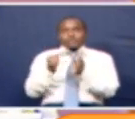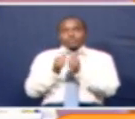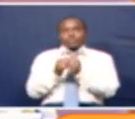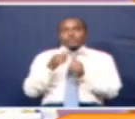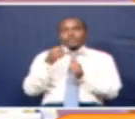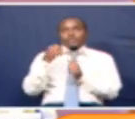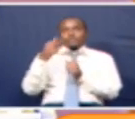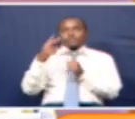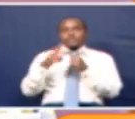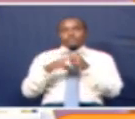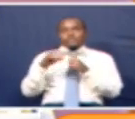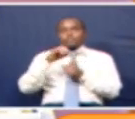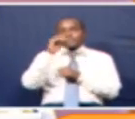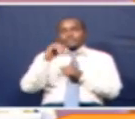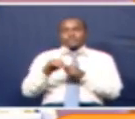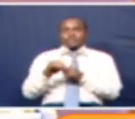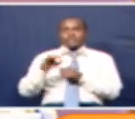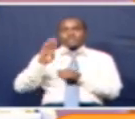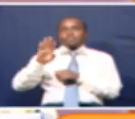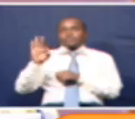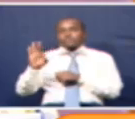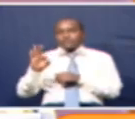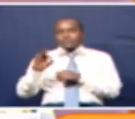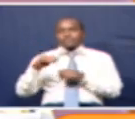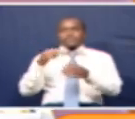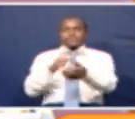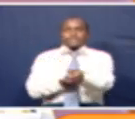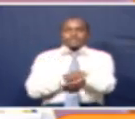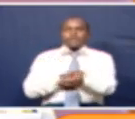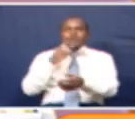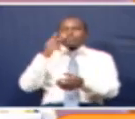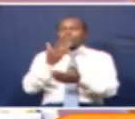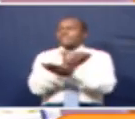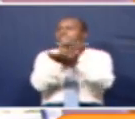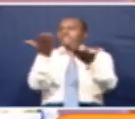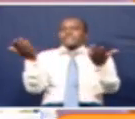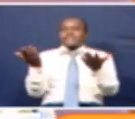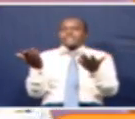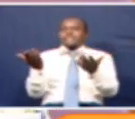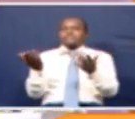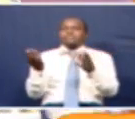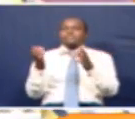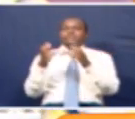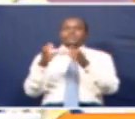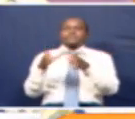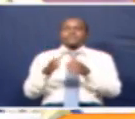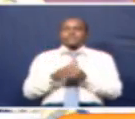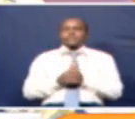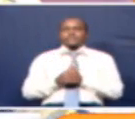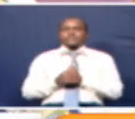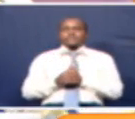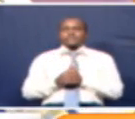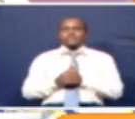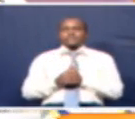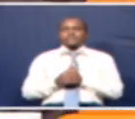27% in Burkina Faso, in Ghana. You look at any part in the world. My point on Double Dual is that